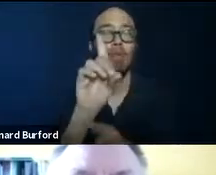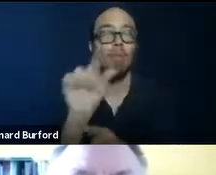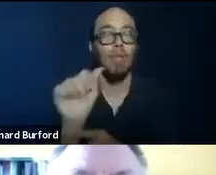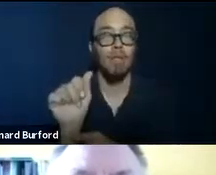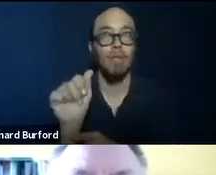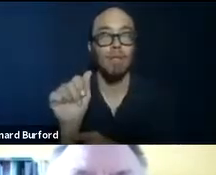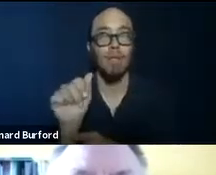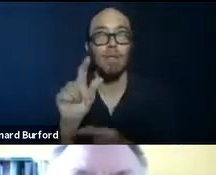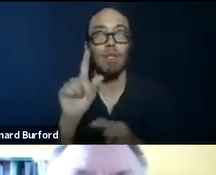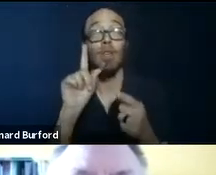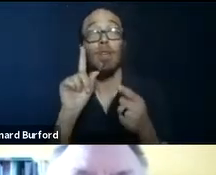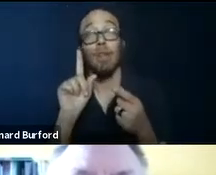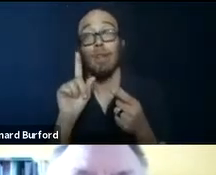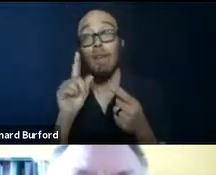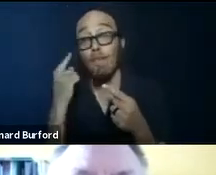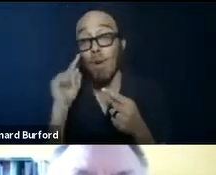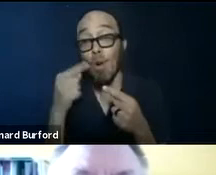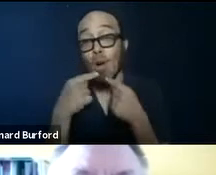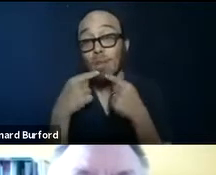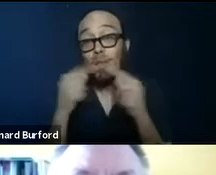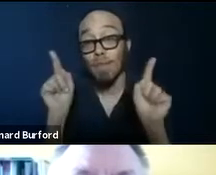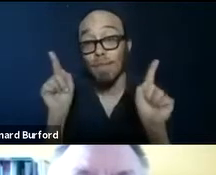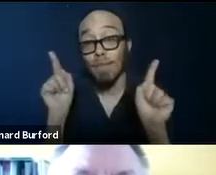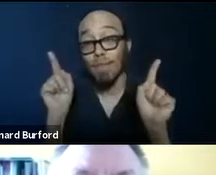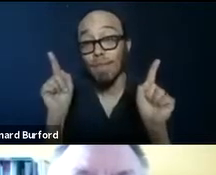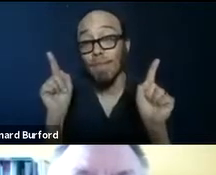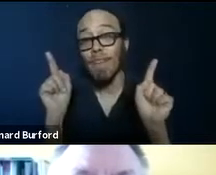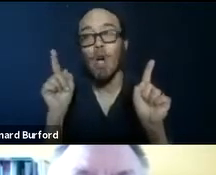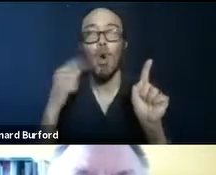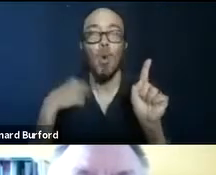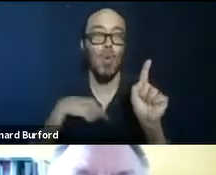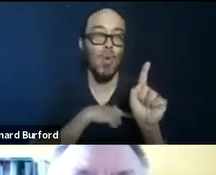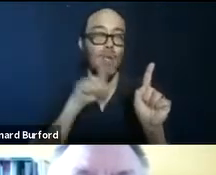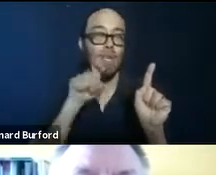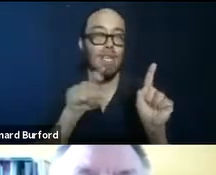To achieve this goal, this is what we need to do.